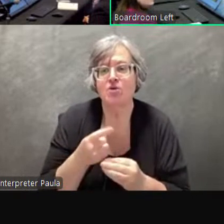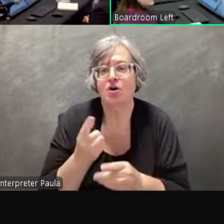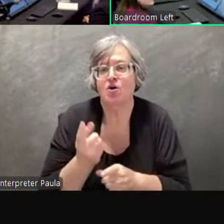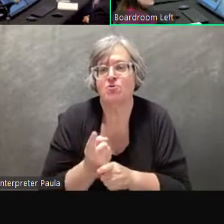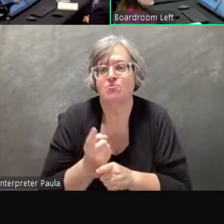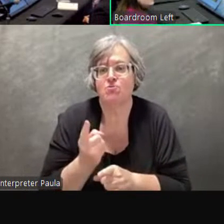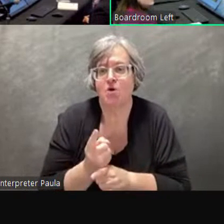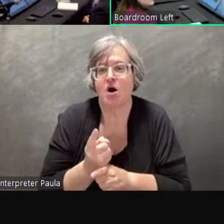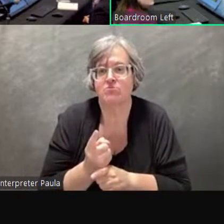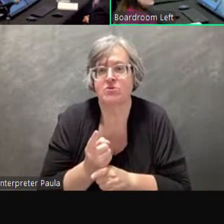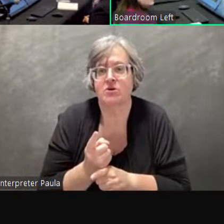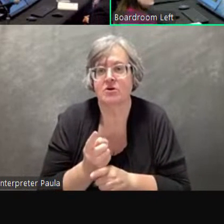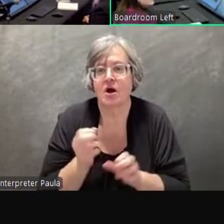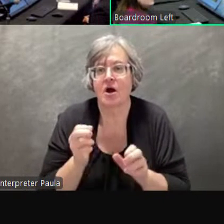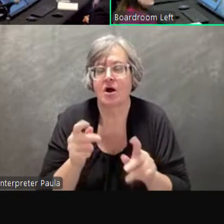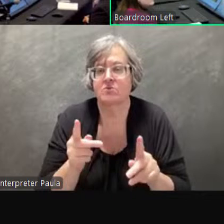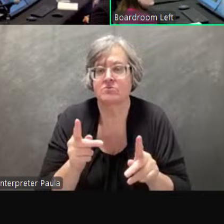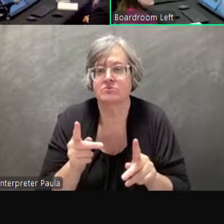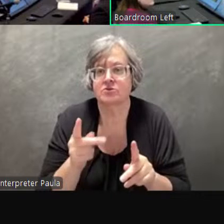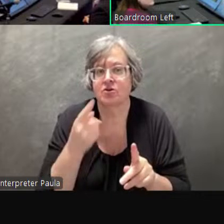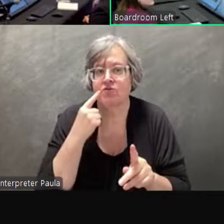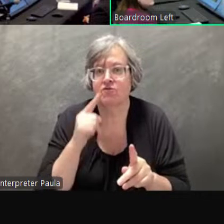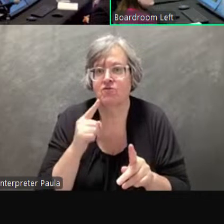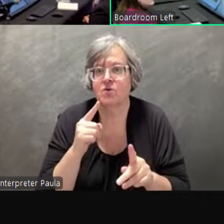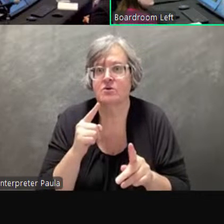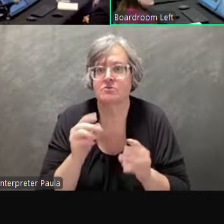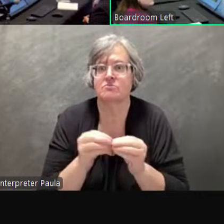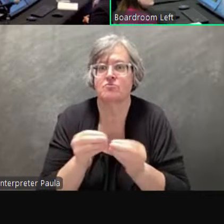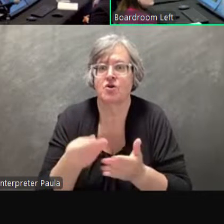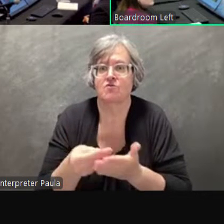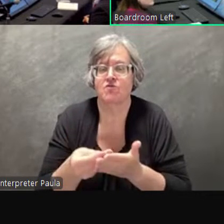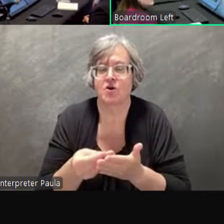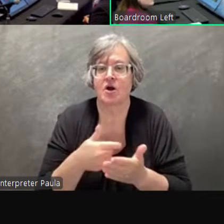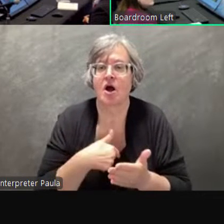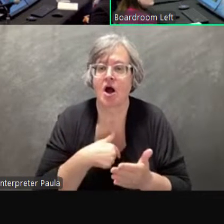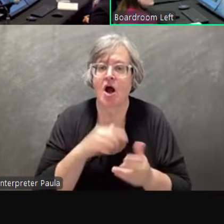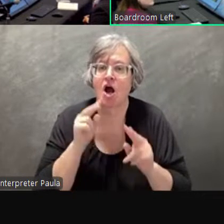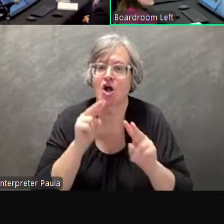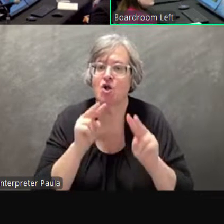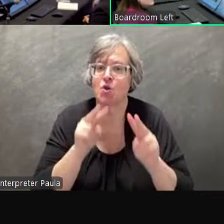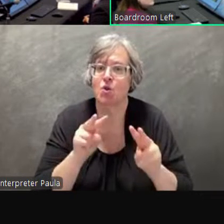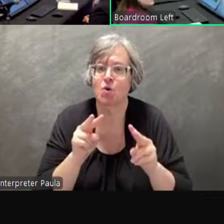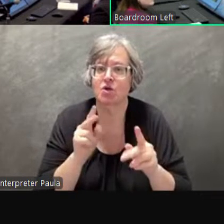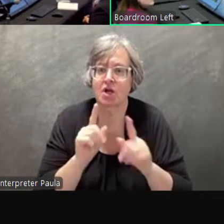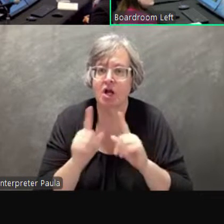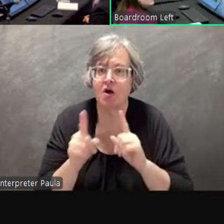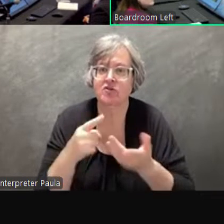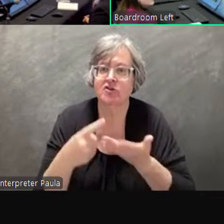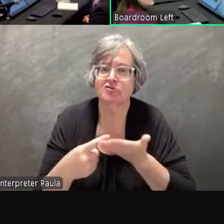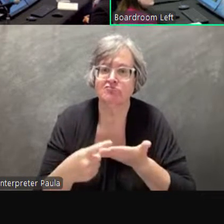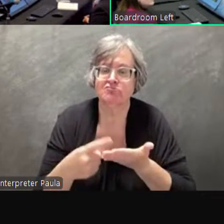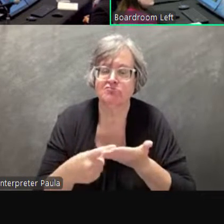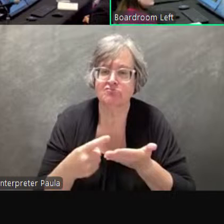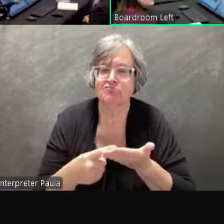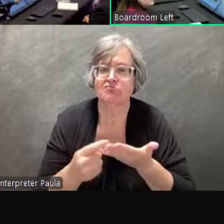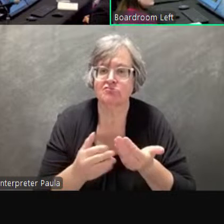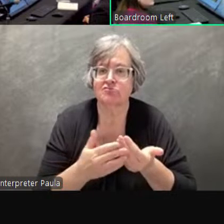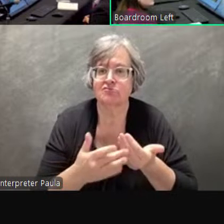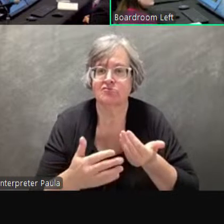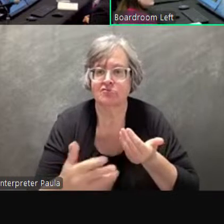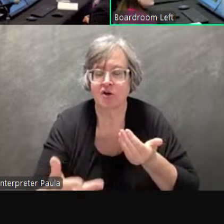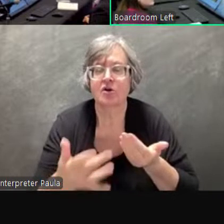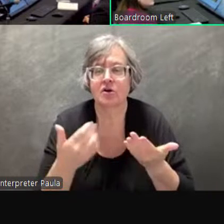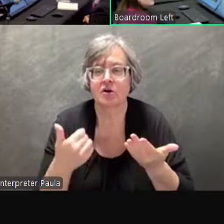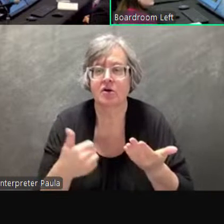funding. And I'm looking forward to those kind of conversations occurring as the hearings continue into this